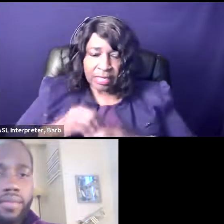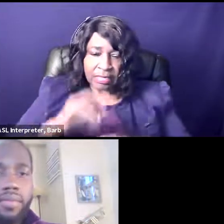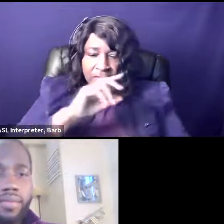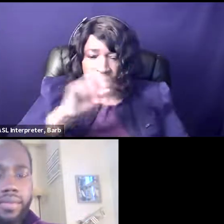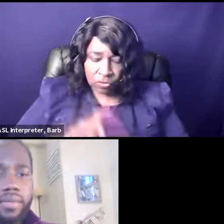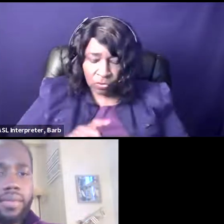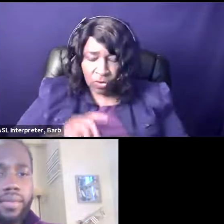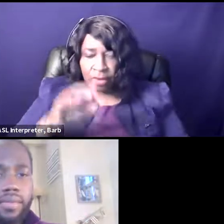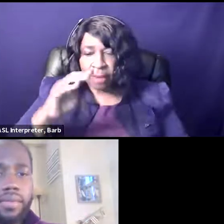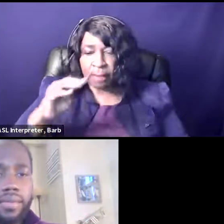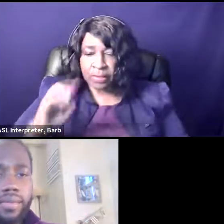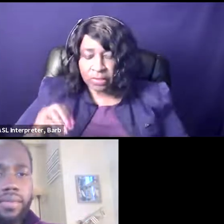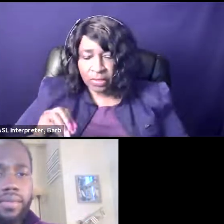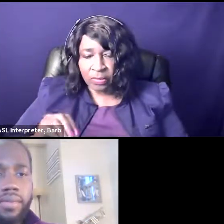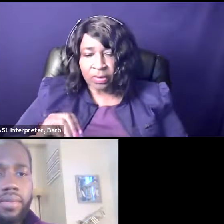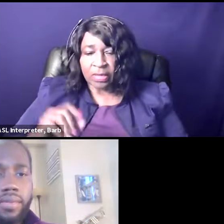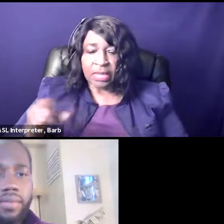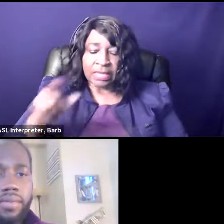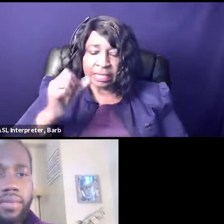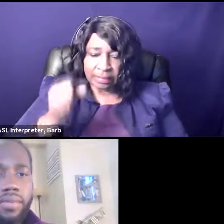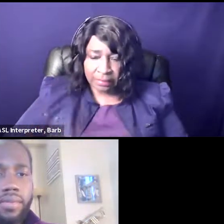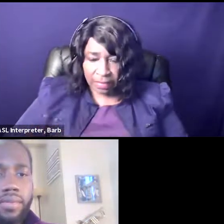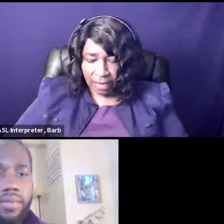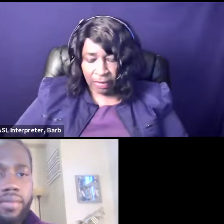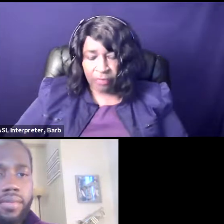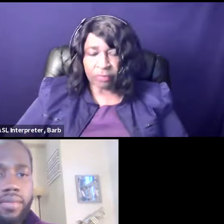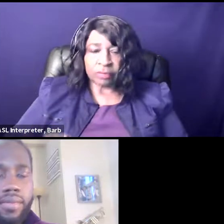Missouri, or in the South.